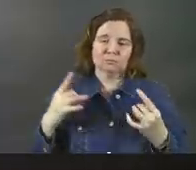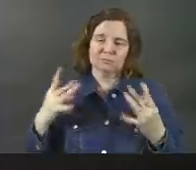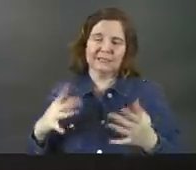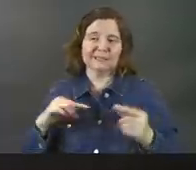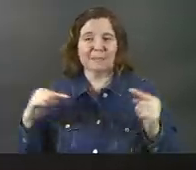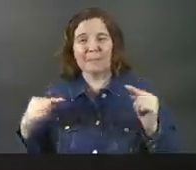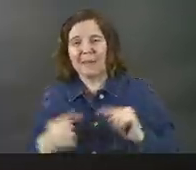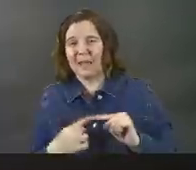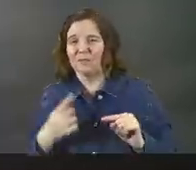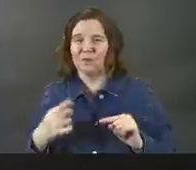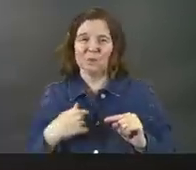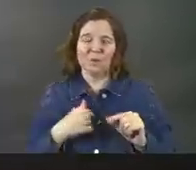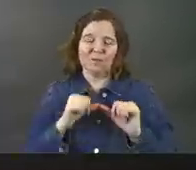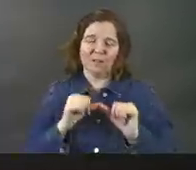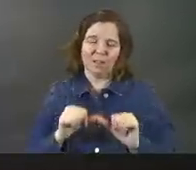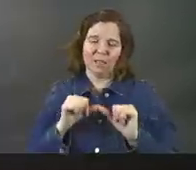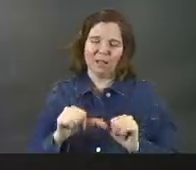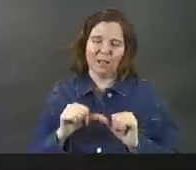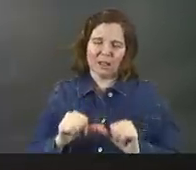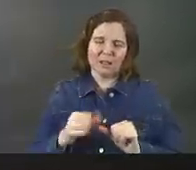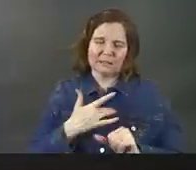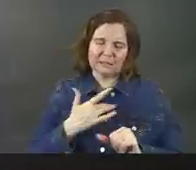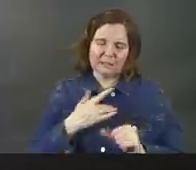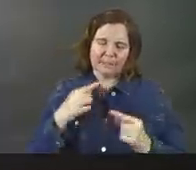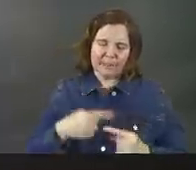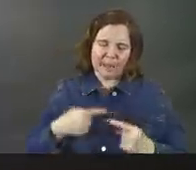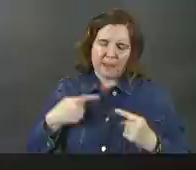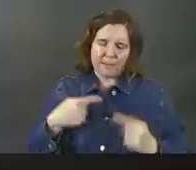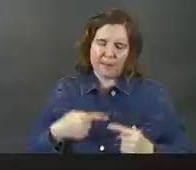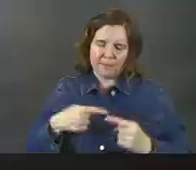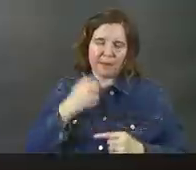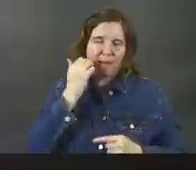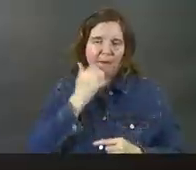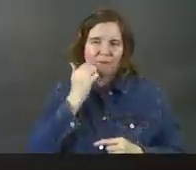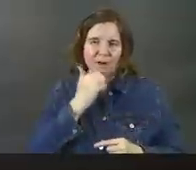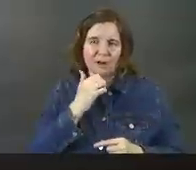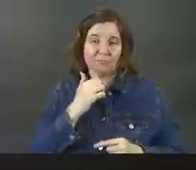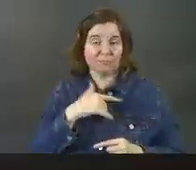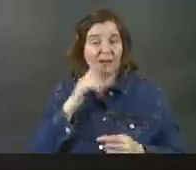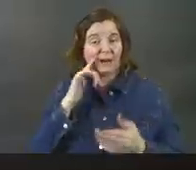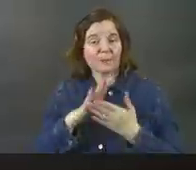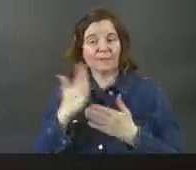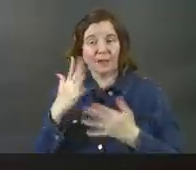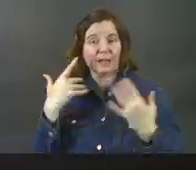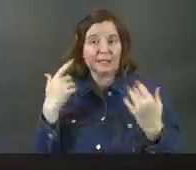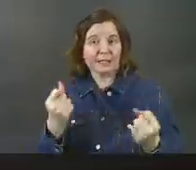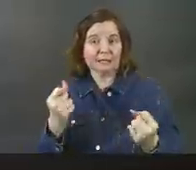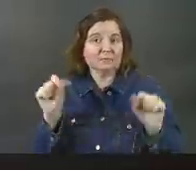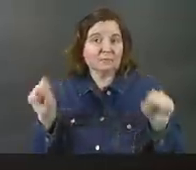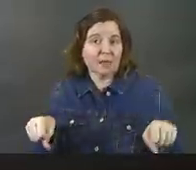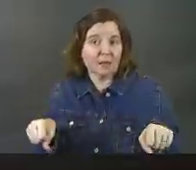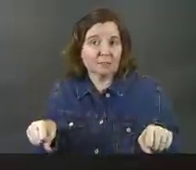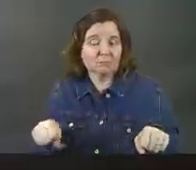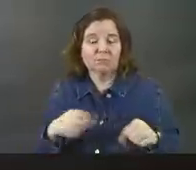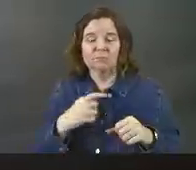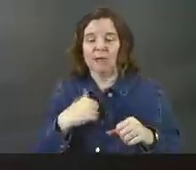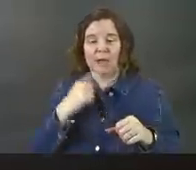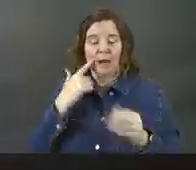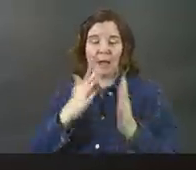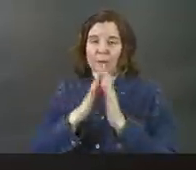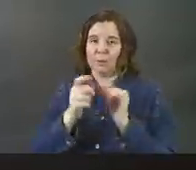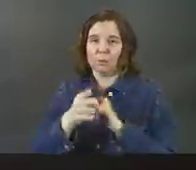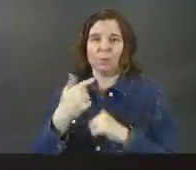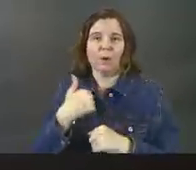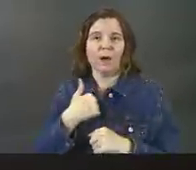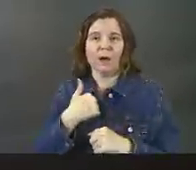It's painful. You have a constant sense of pain every single day. And I totally believe that God heals right here, right now. And I would pray